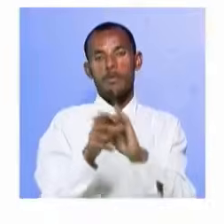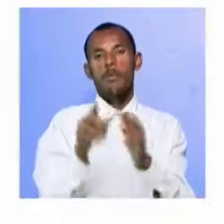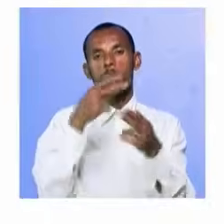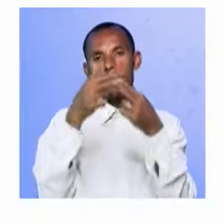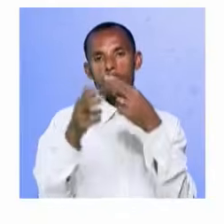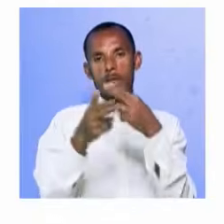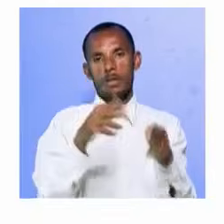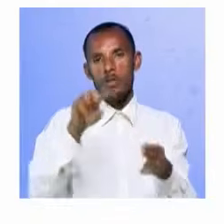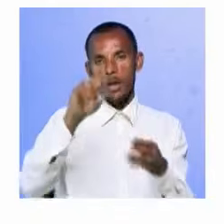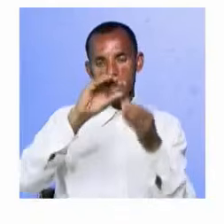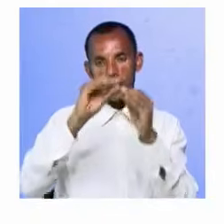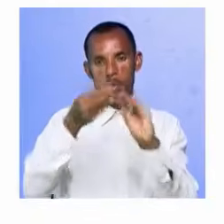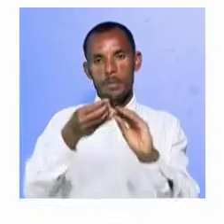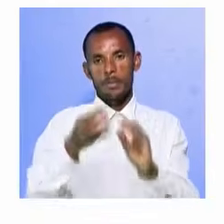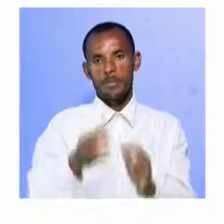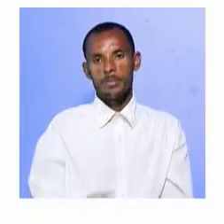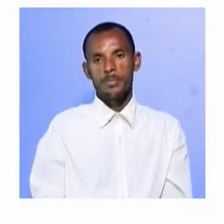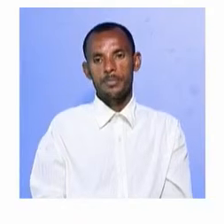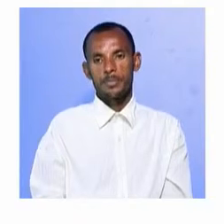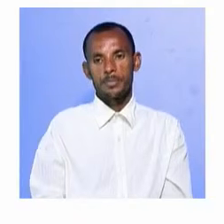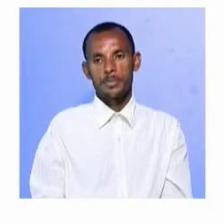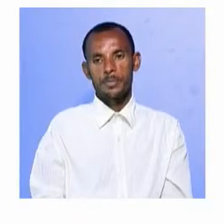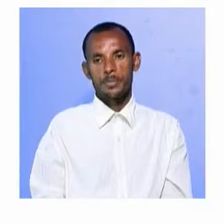rational numbers.